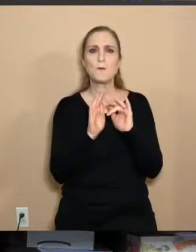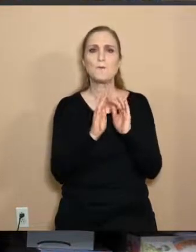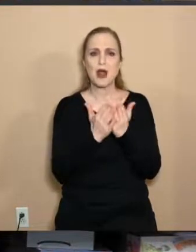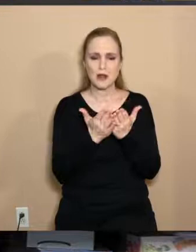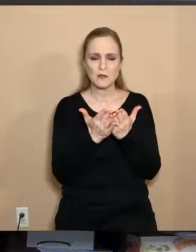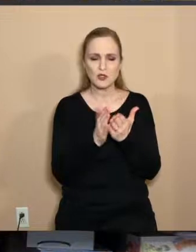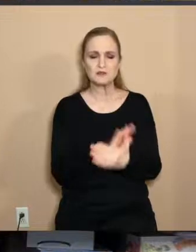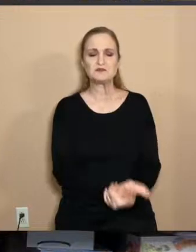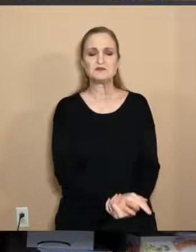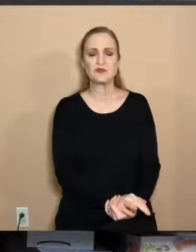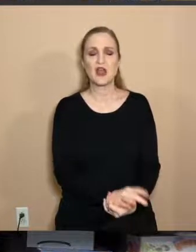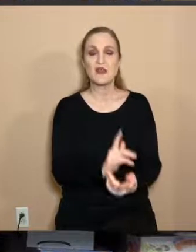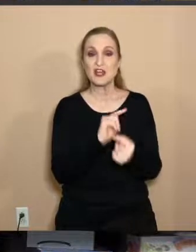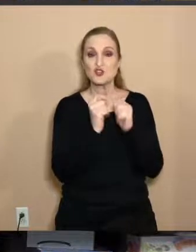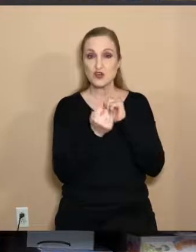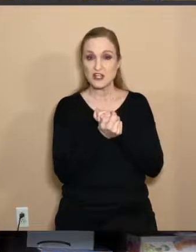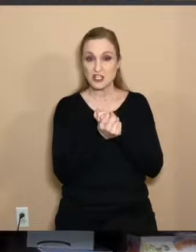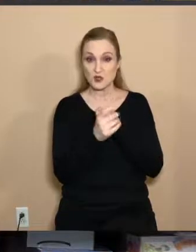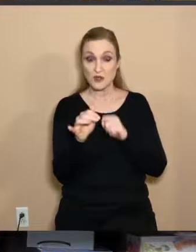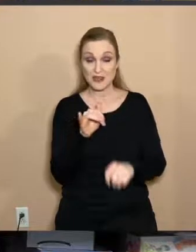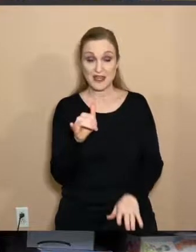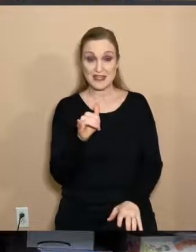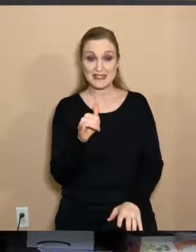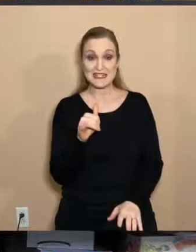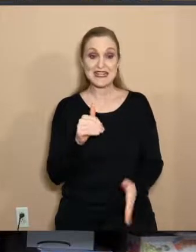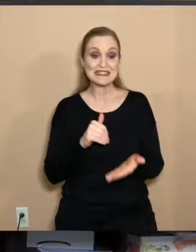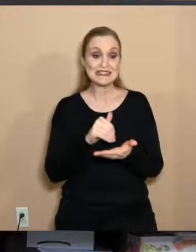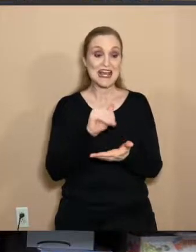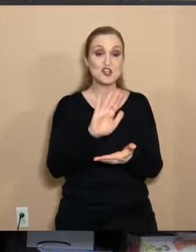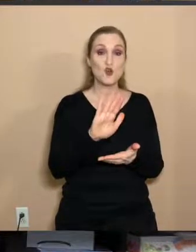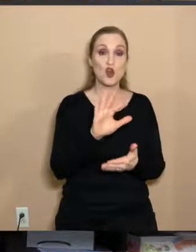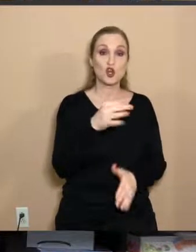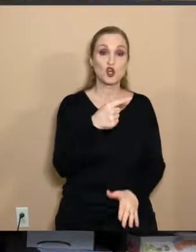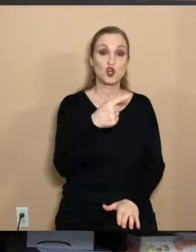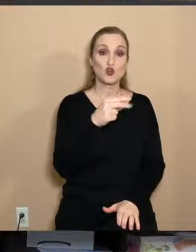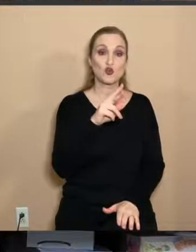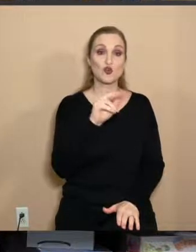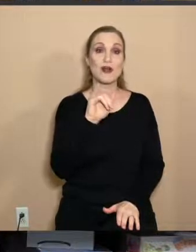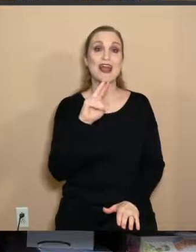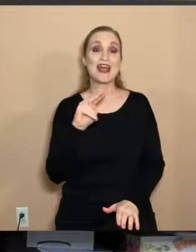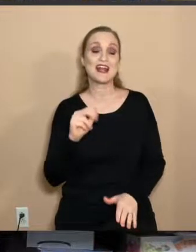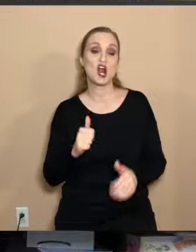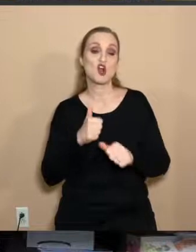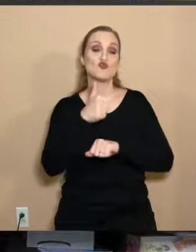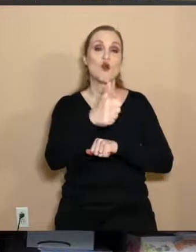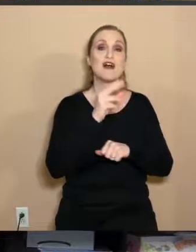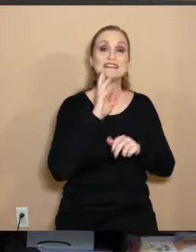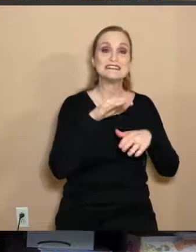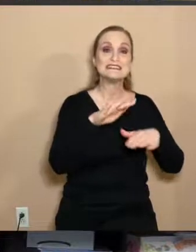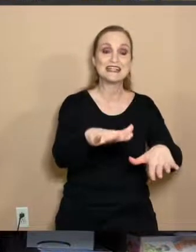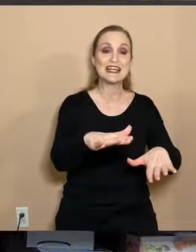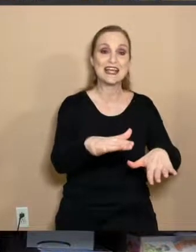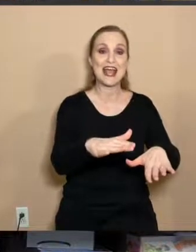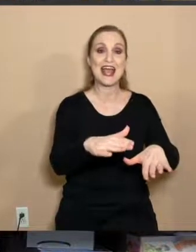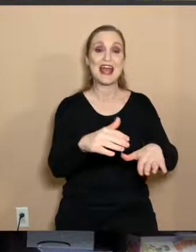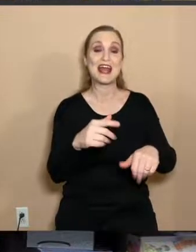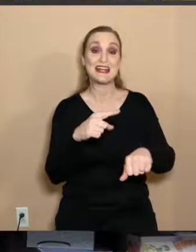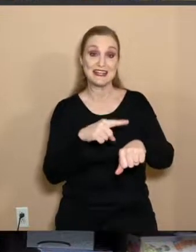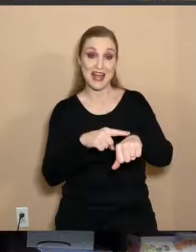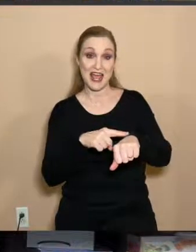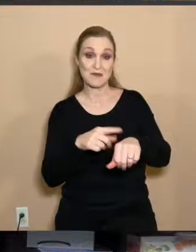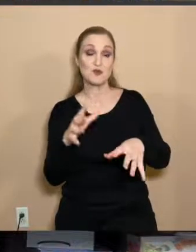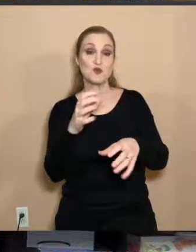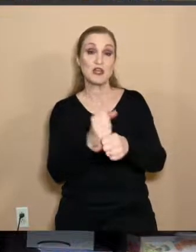and they translated it this way: "Send your grain across the sea, and in time you will get a